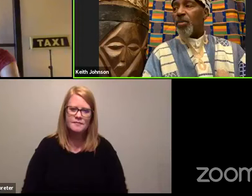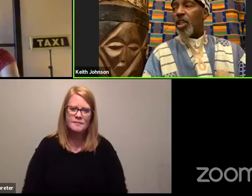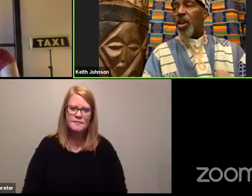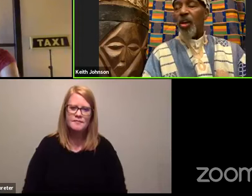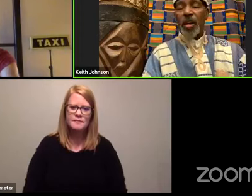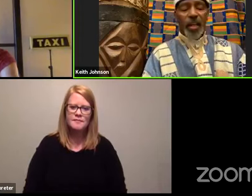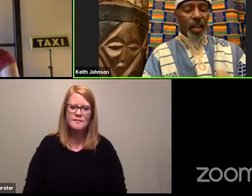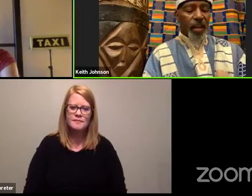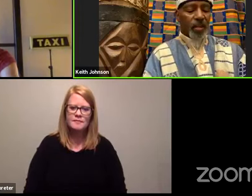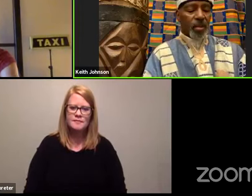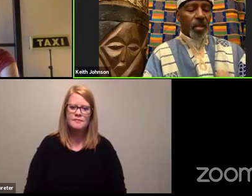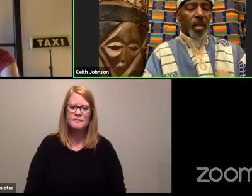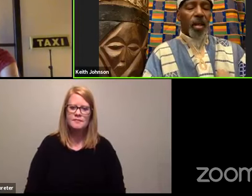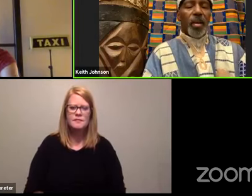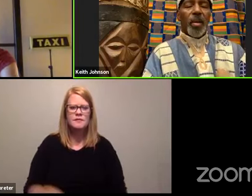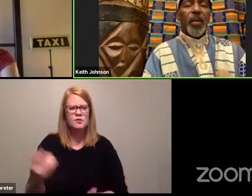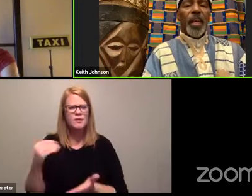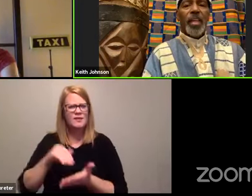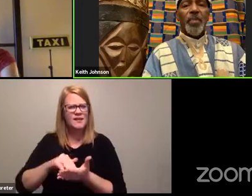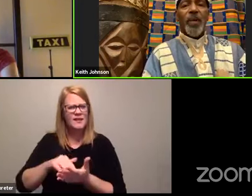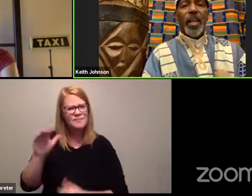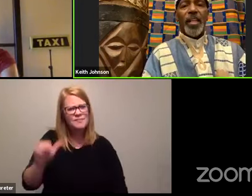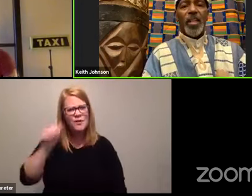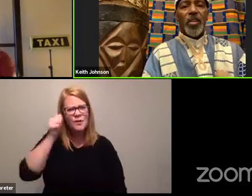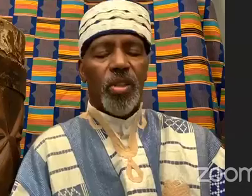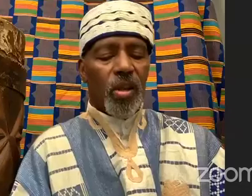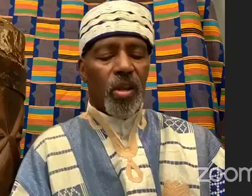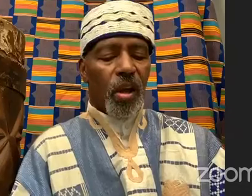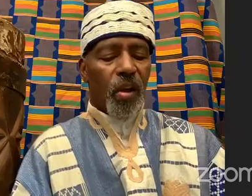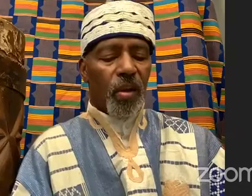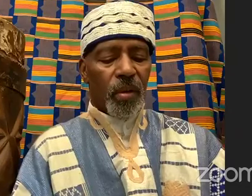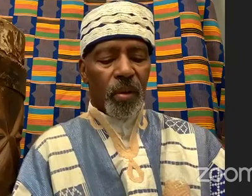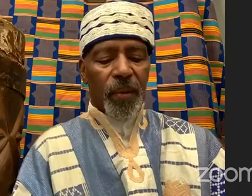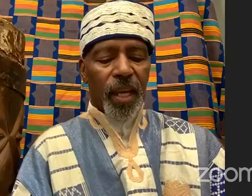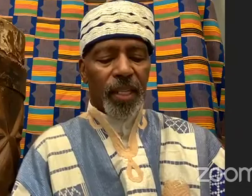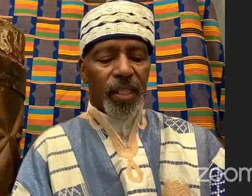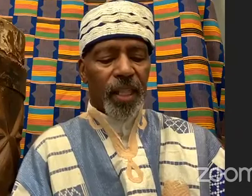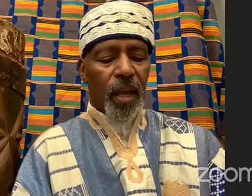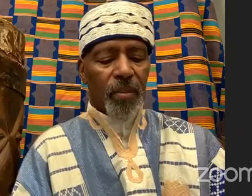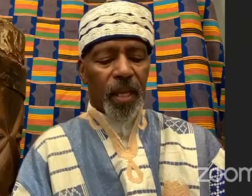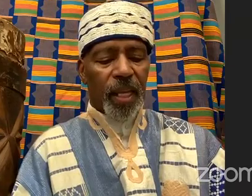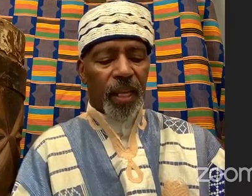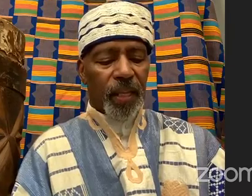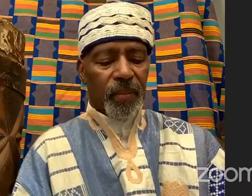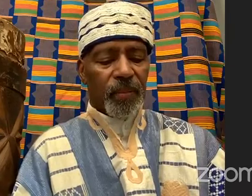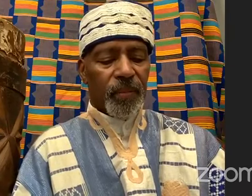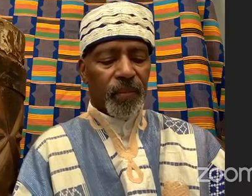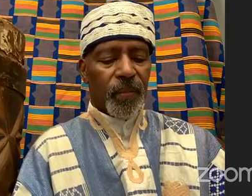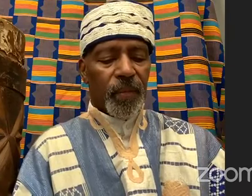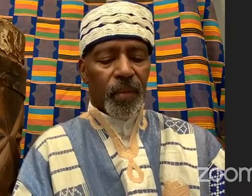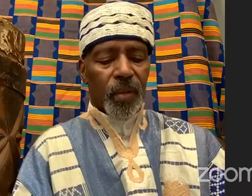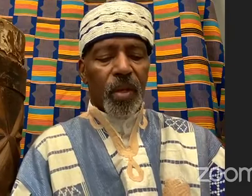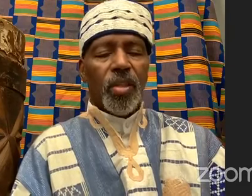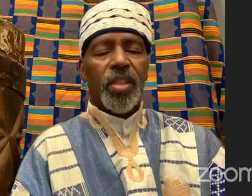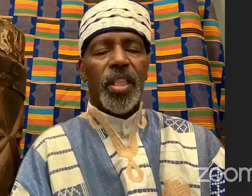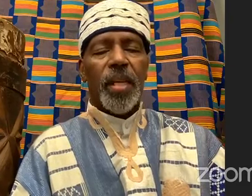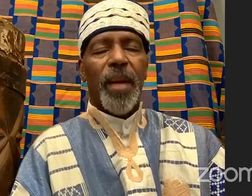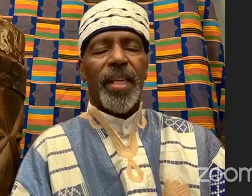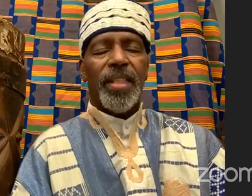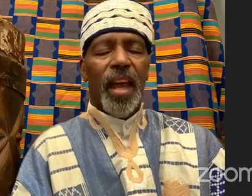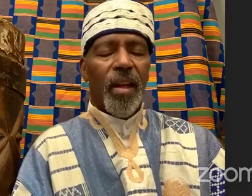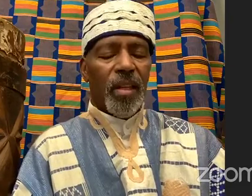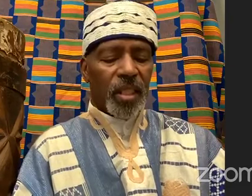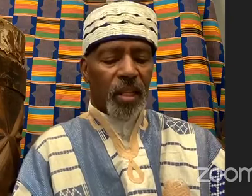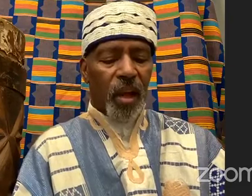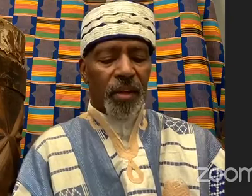This time she heard it again. Please, please, little girl, please help me. You see,